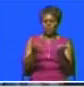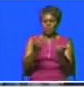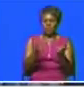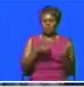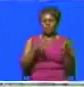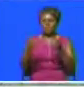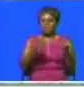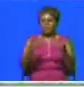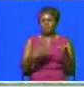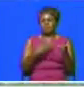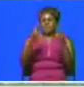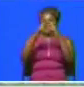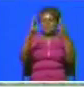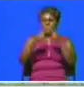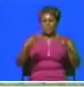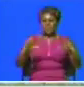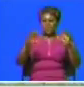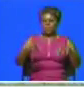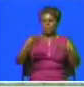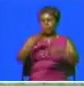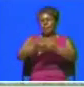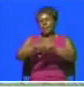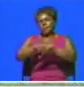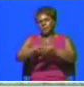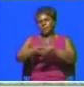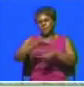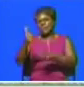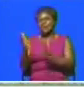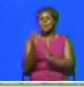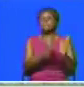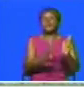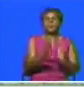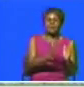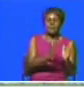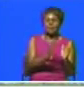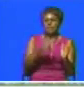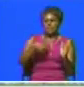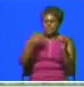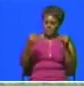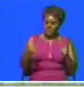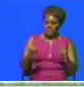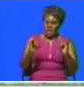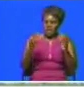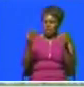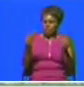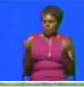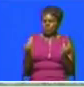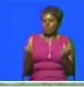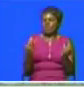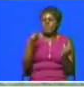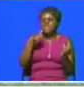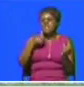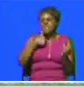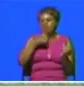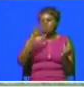potential tourists. The international market, we've made a raft of other strategies, and we are trying to address the new